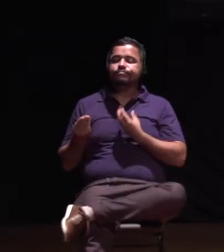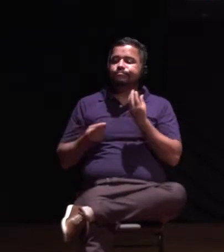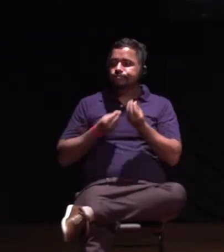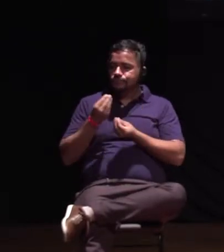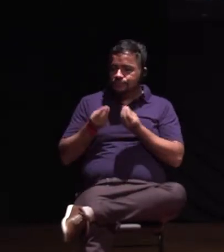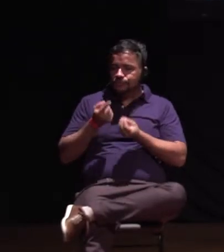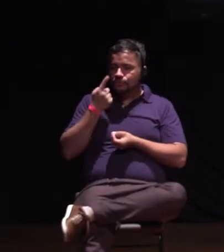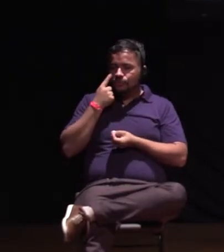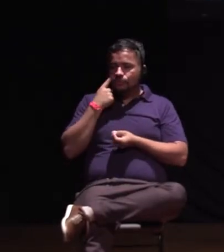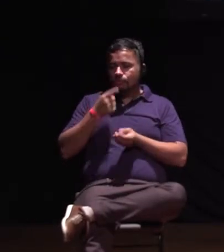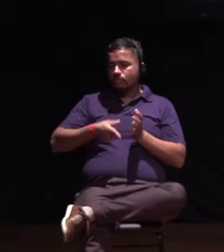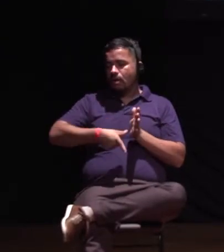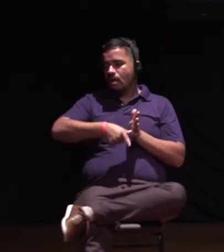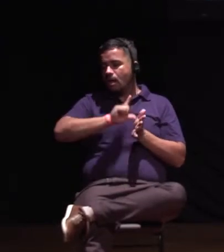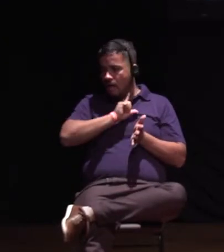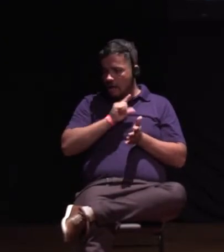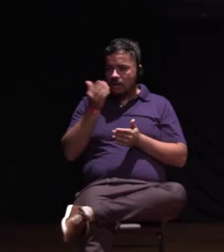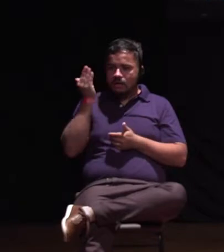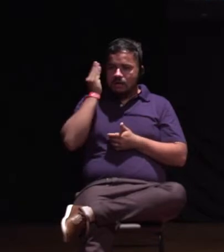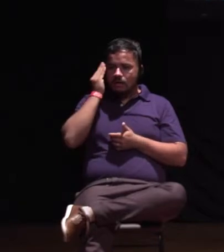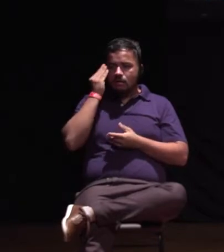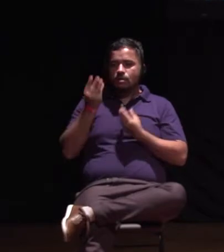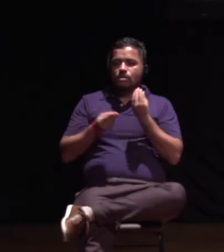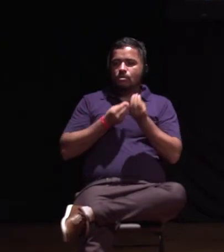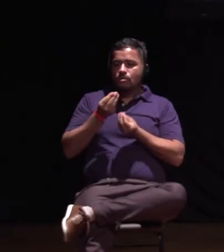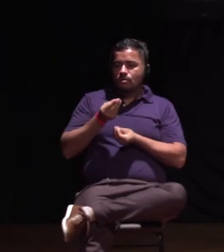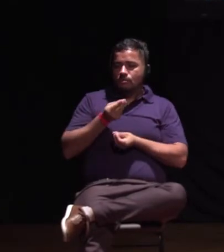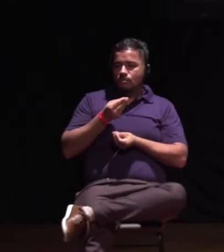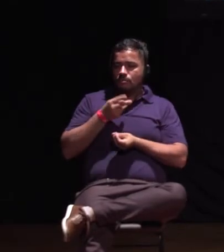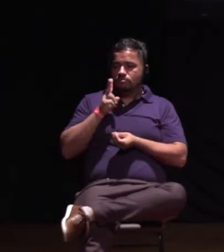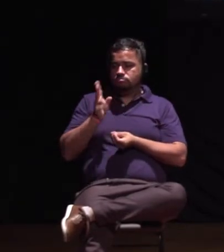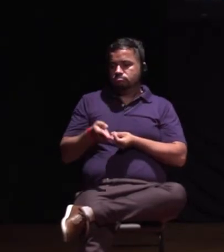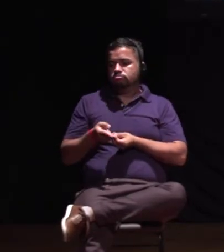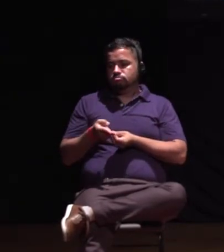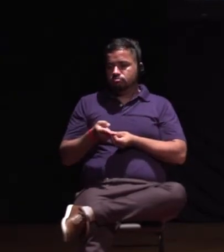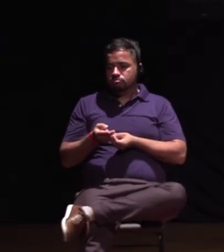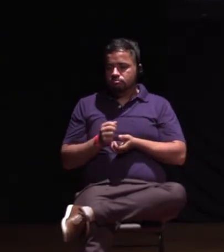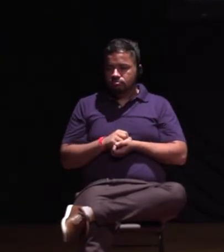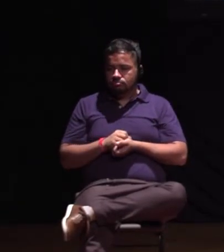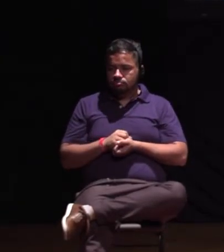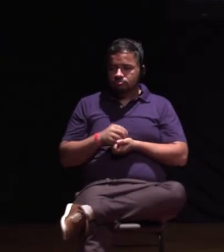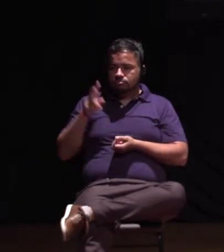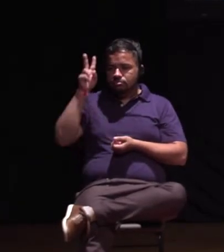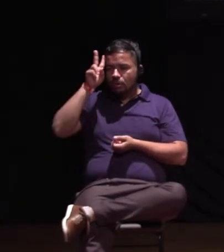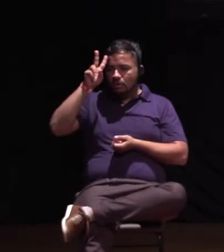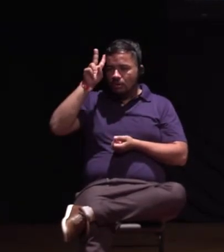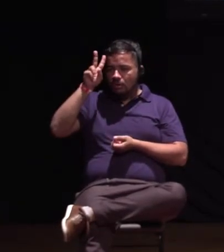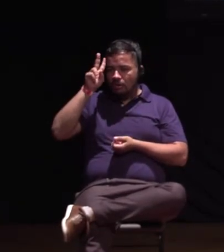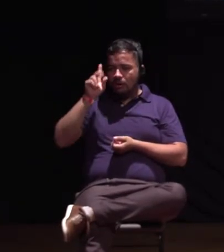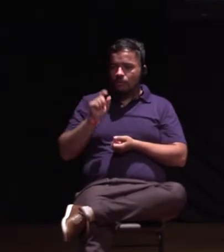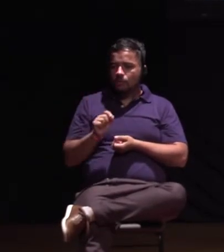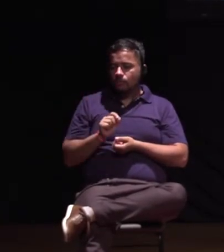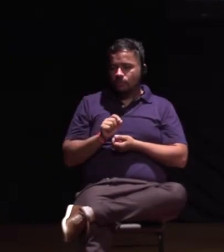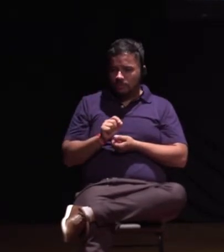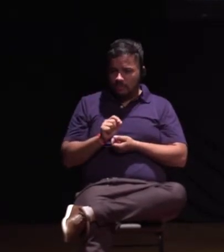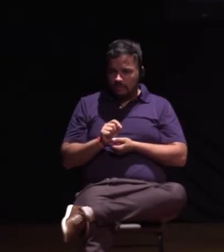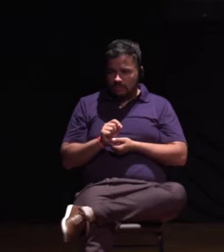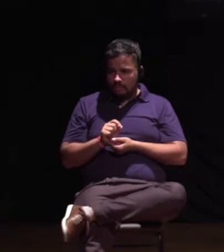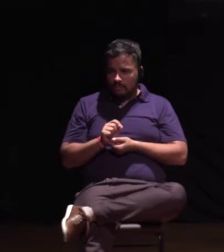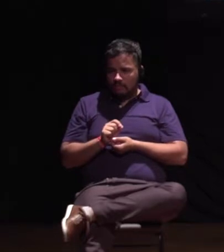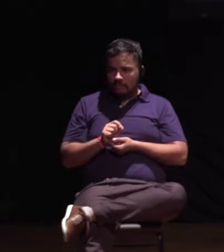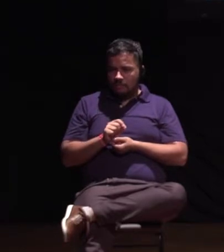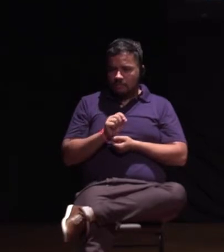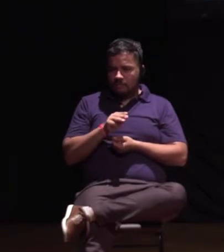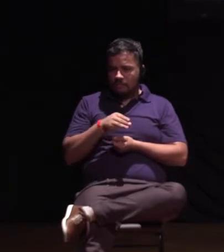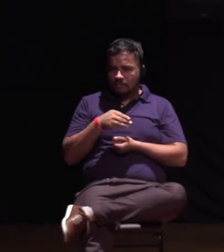great quote by Michel Clara, who, unlike his namesake, is Daniel Buren's brother. And Michel Clara said that was beautiful